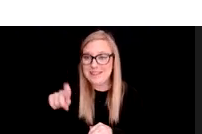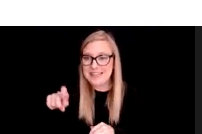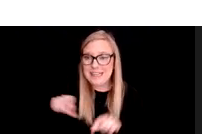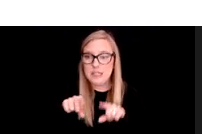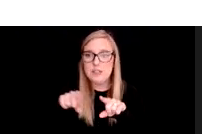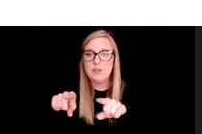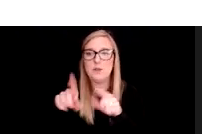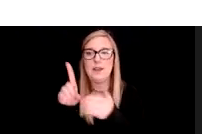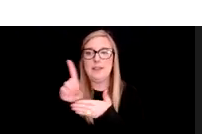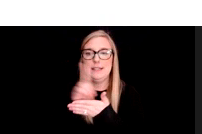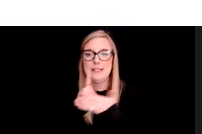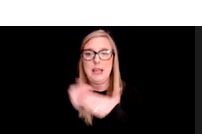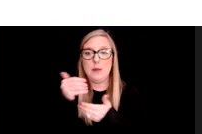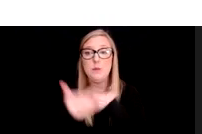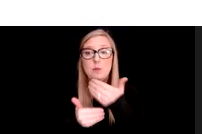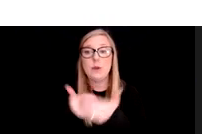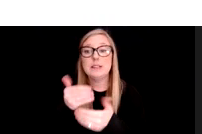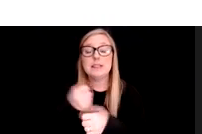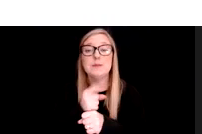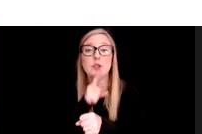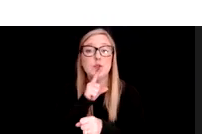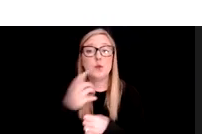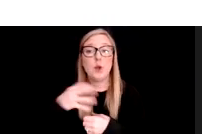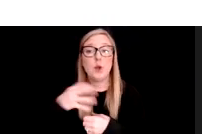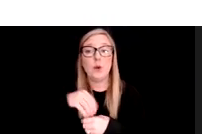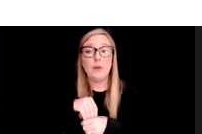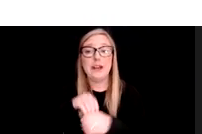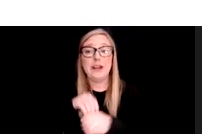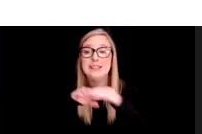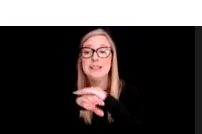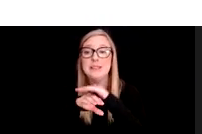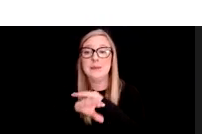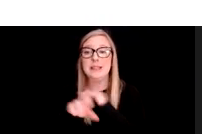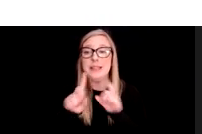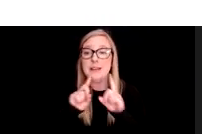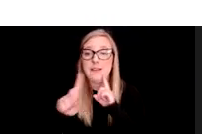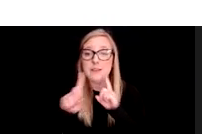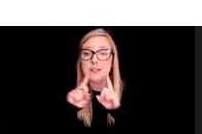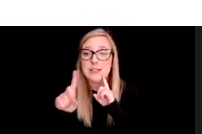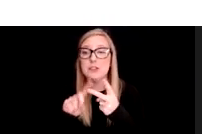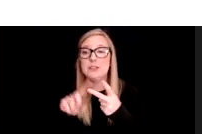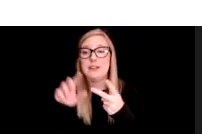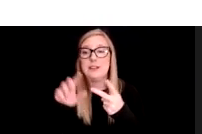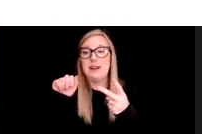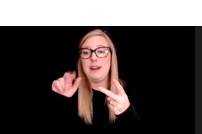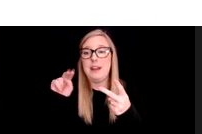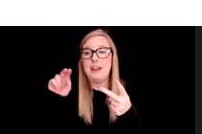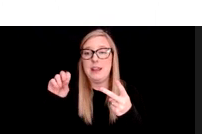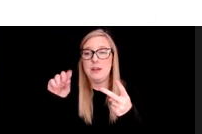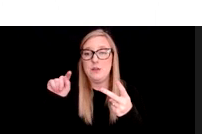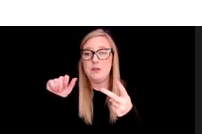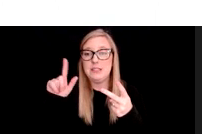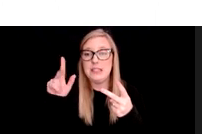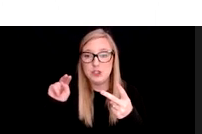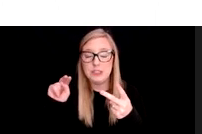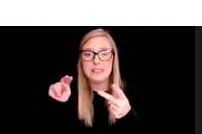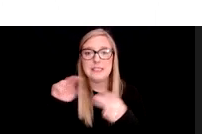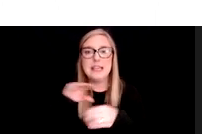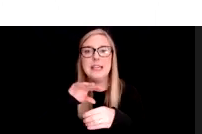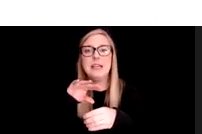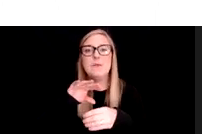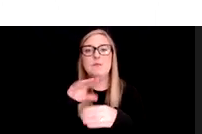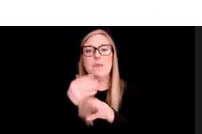are incorporating accessibility conversations and annotations into our handoffs to developers and all of those